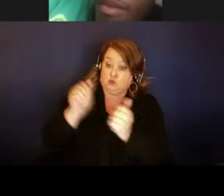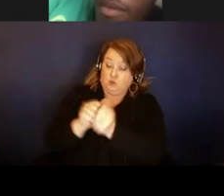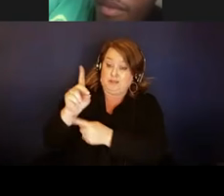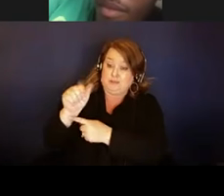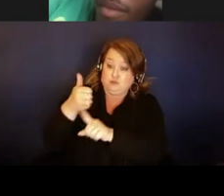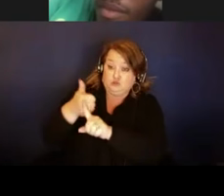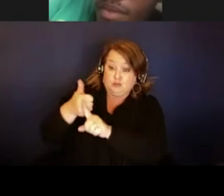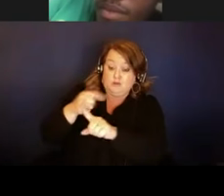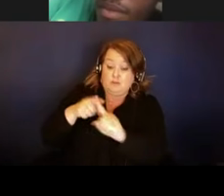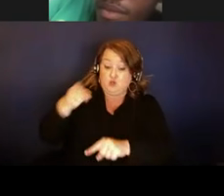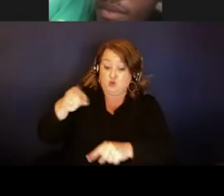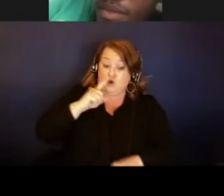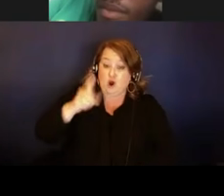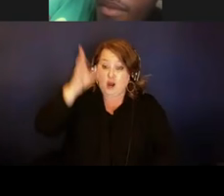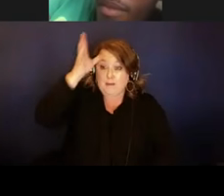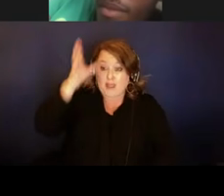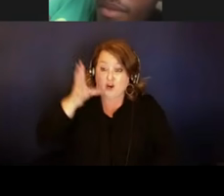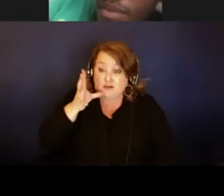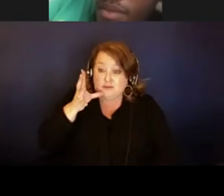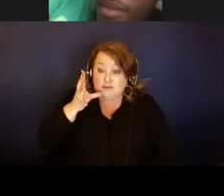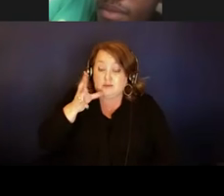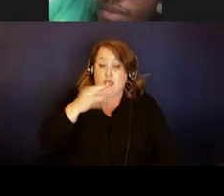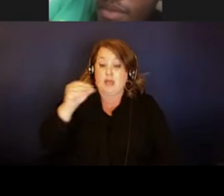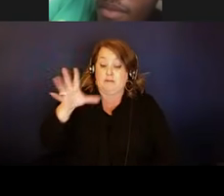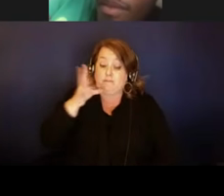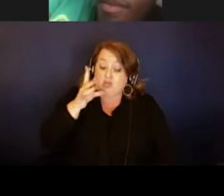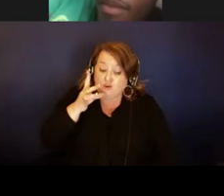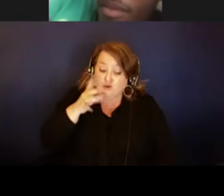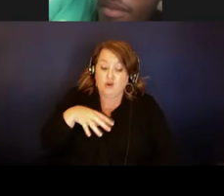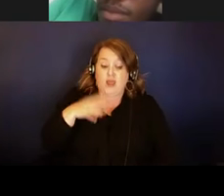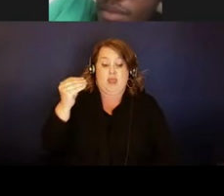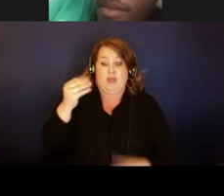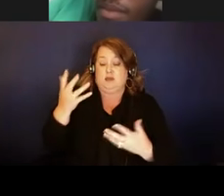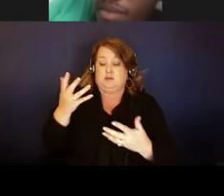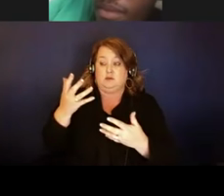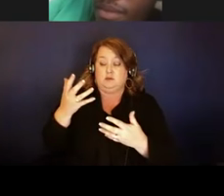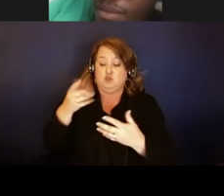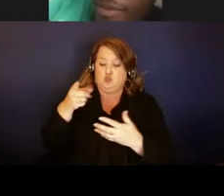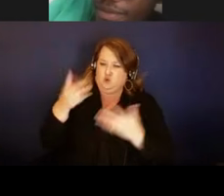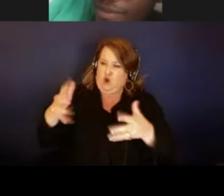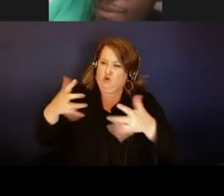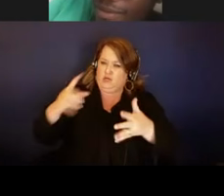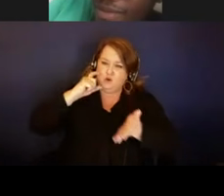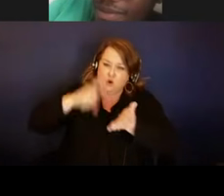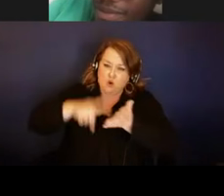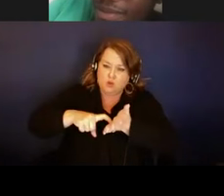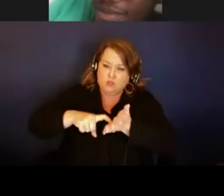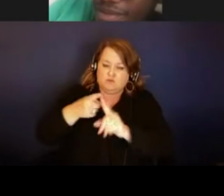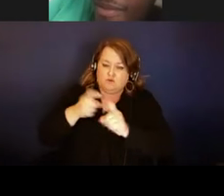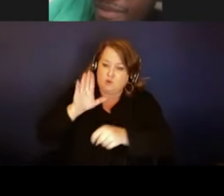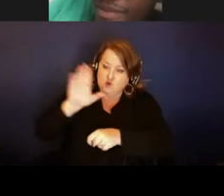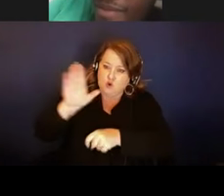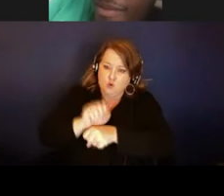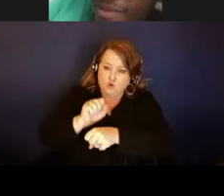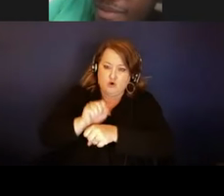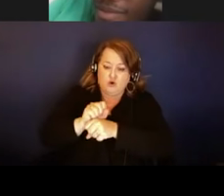a parent, a mother of children, and some of them have disabilities. And you've already noticed from your own work in advocacy,